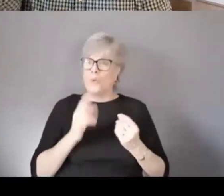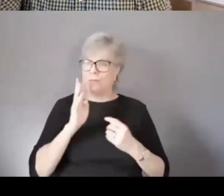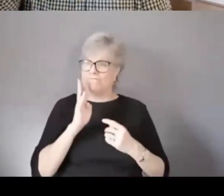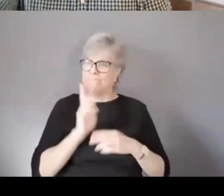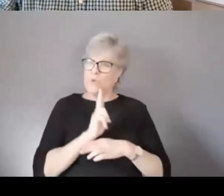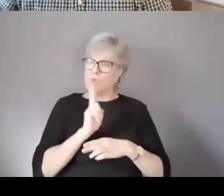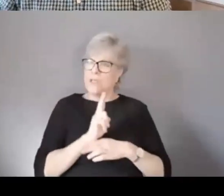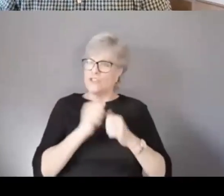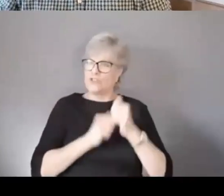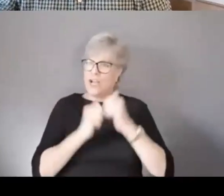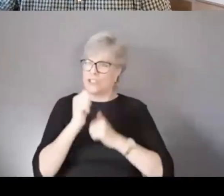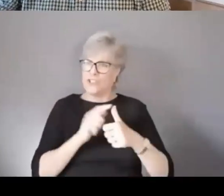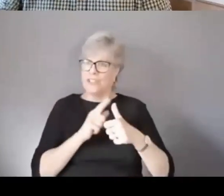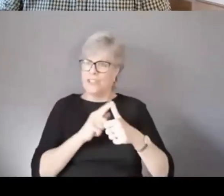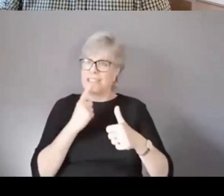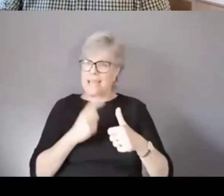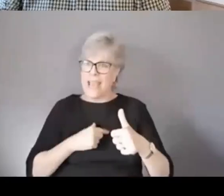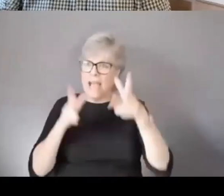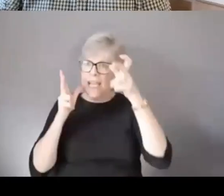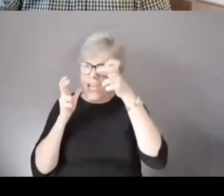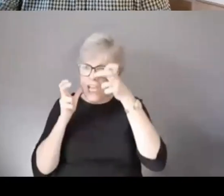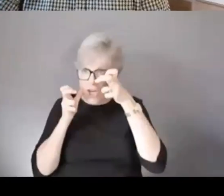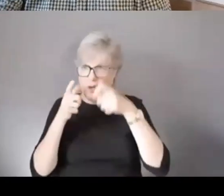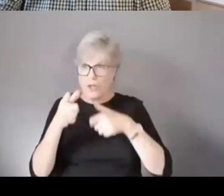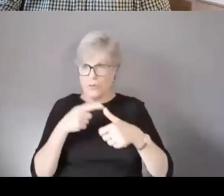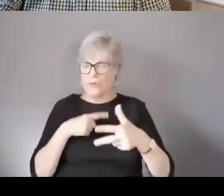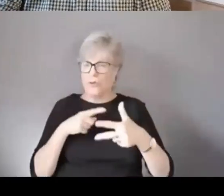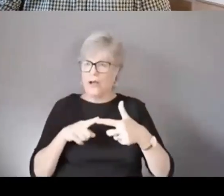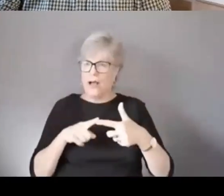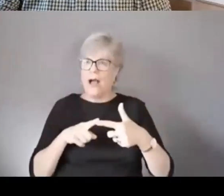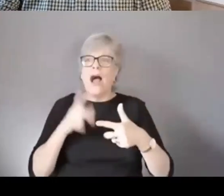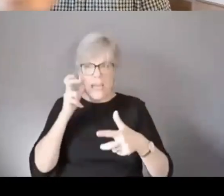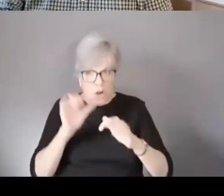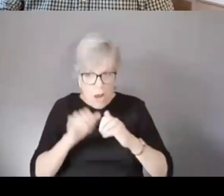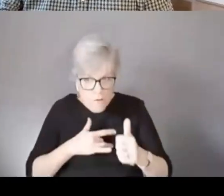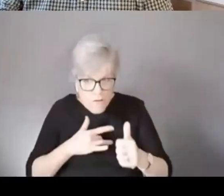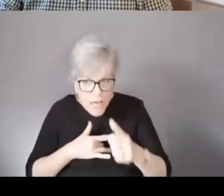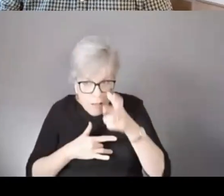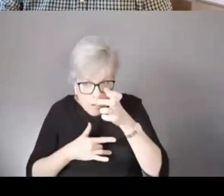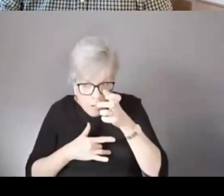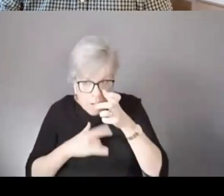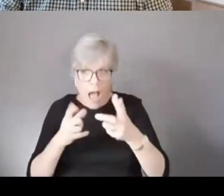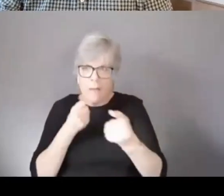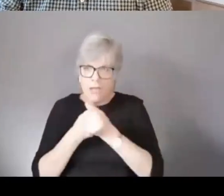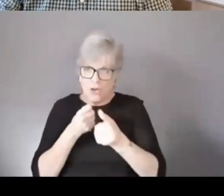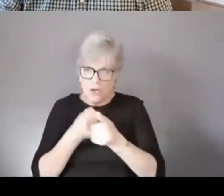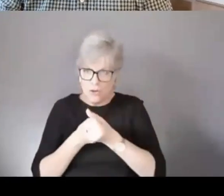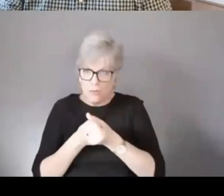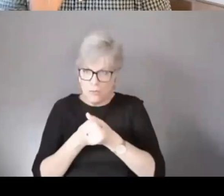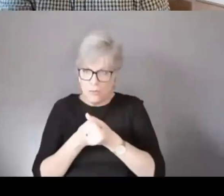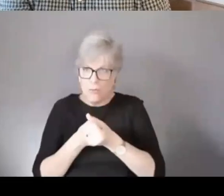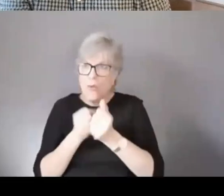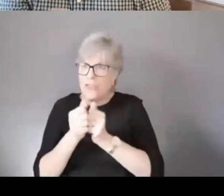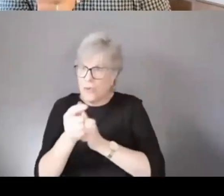say, I hear you and I hear how you feel and I'm here with you. That's all we have to do with validation,